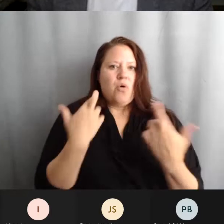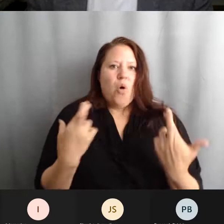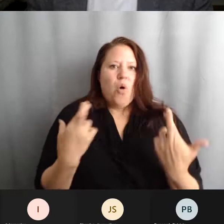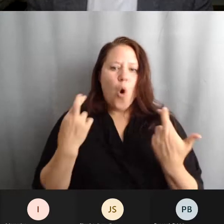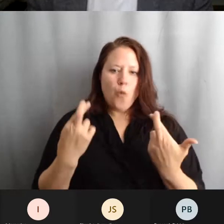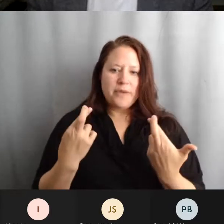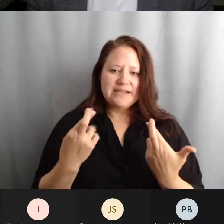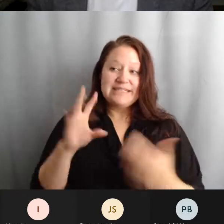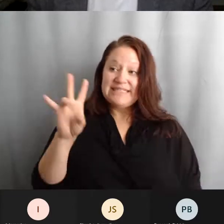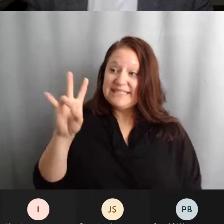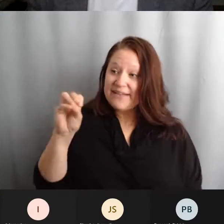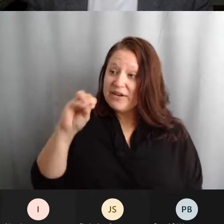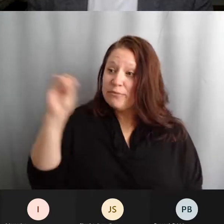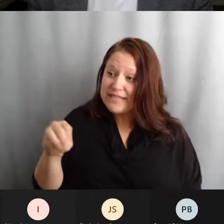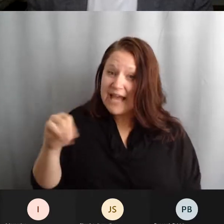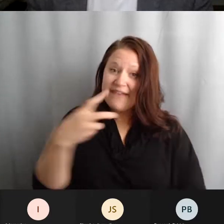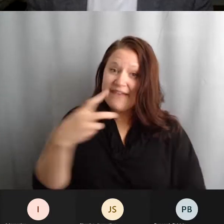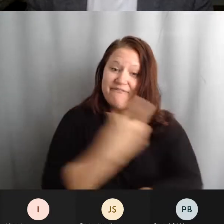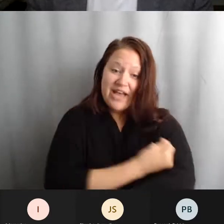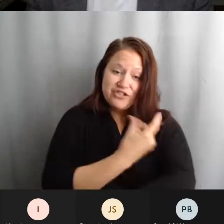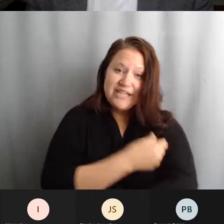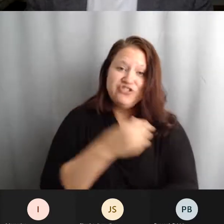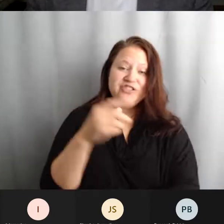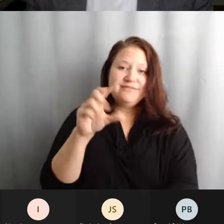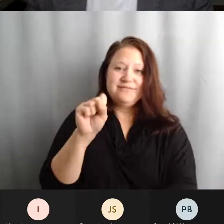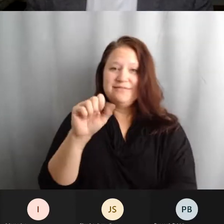to 70% vaccination